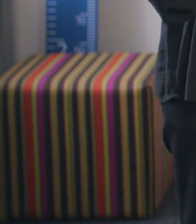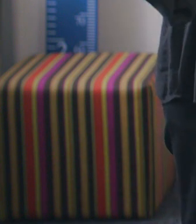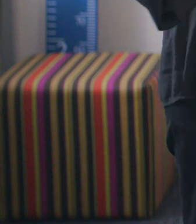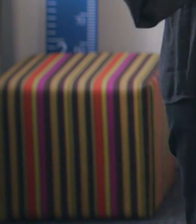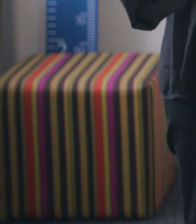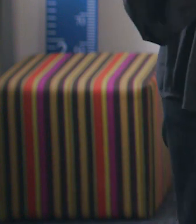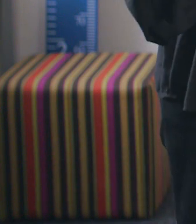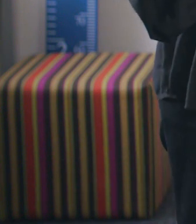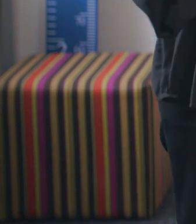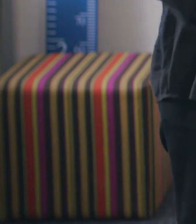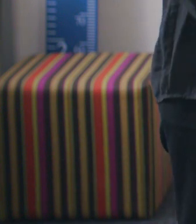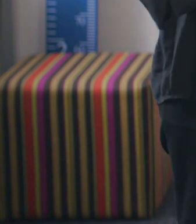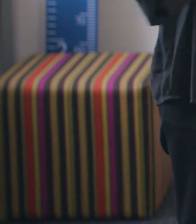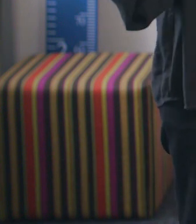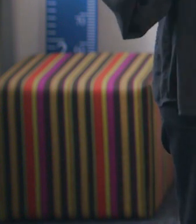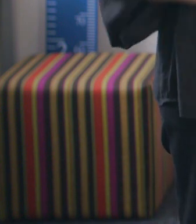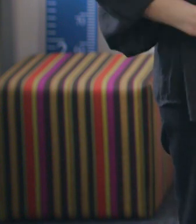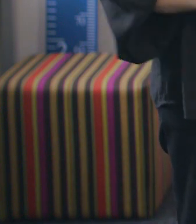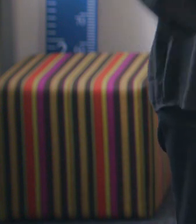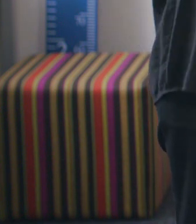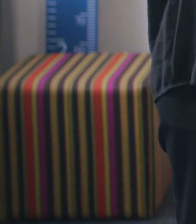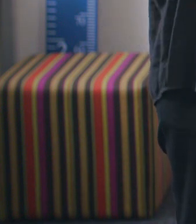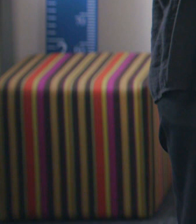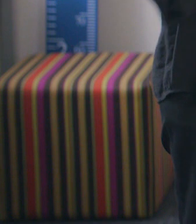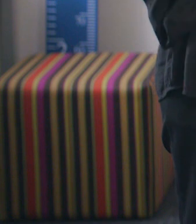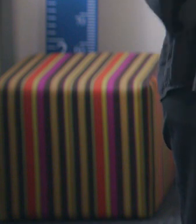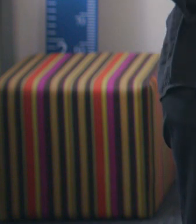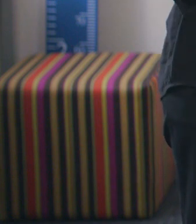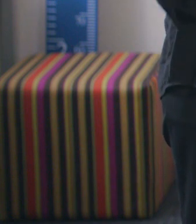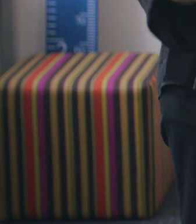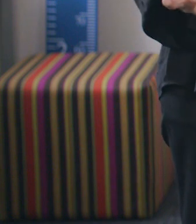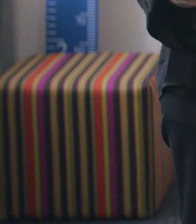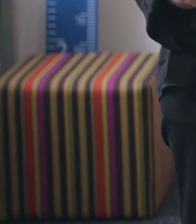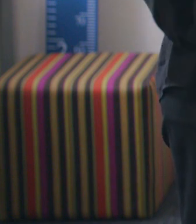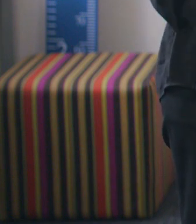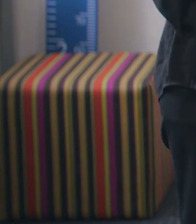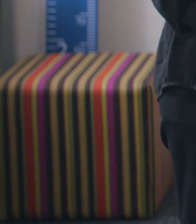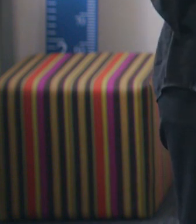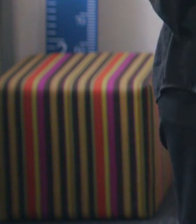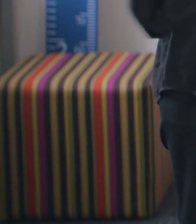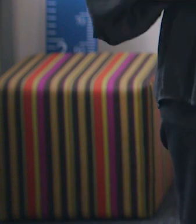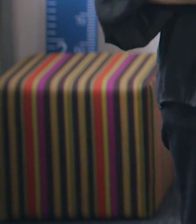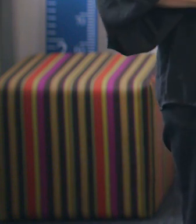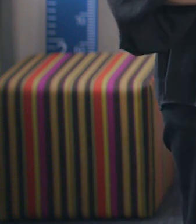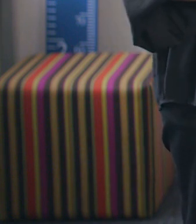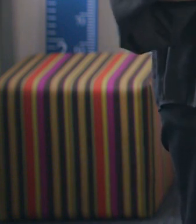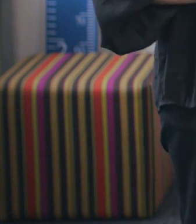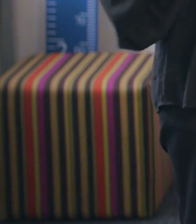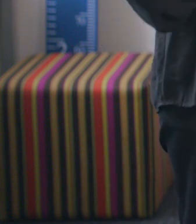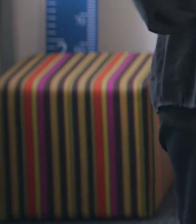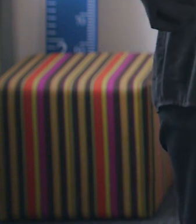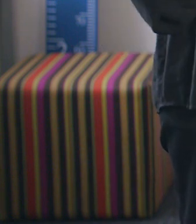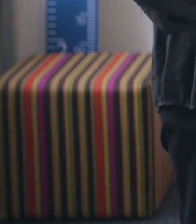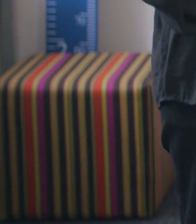well-being. Helping our bodies and our mind relax is good for our well-being. Tummy breathing is one way to help